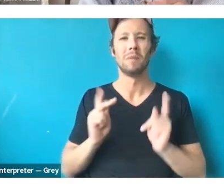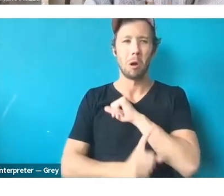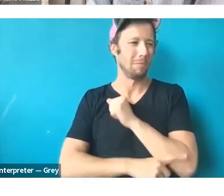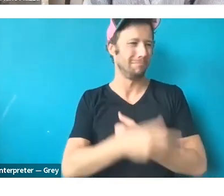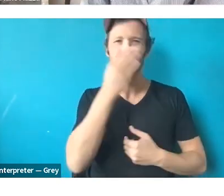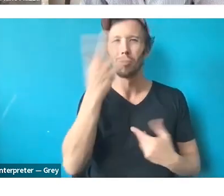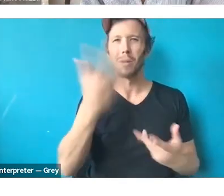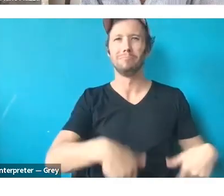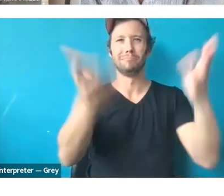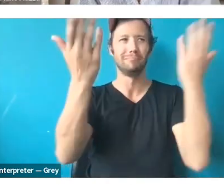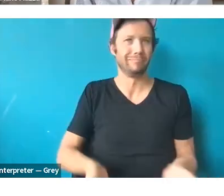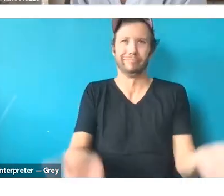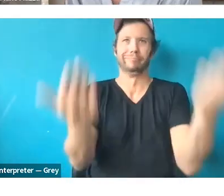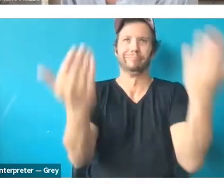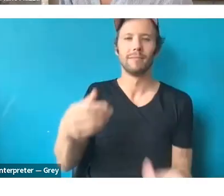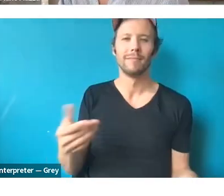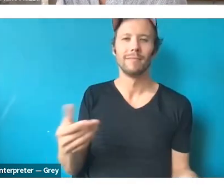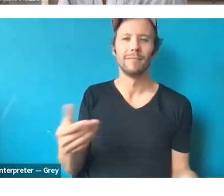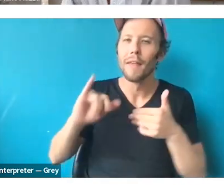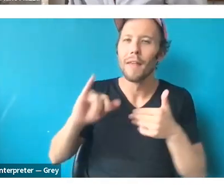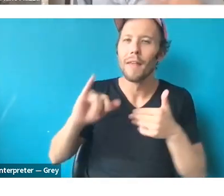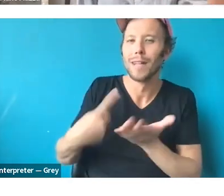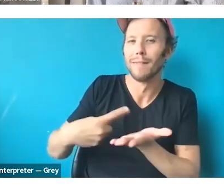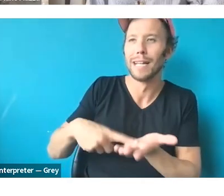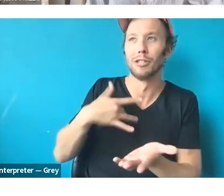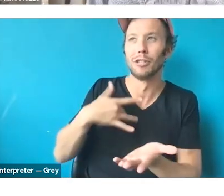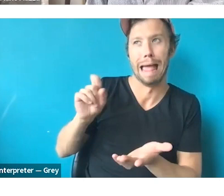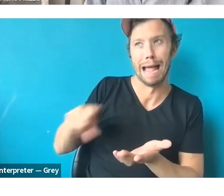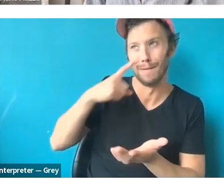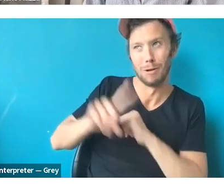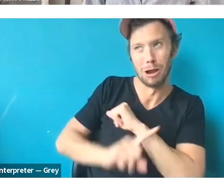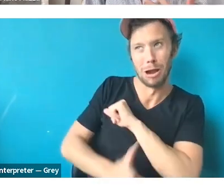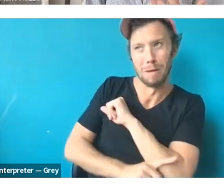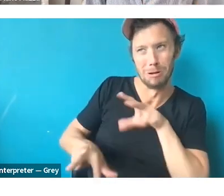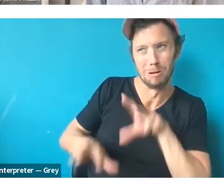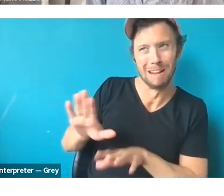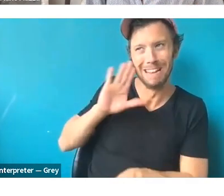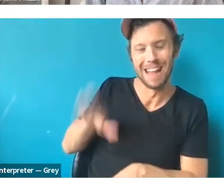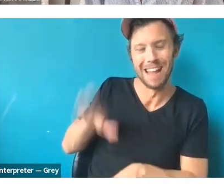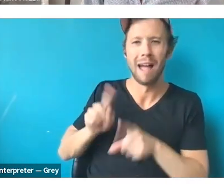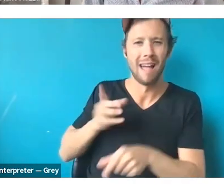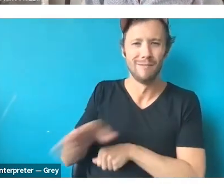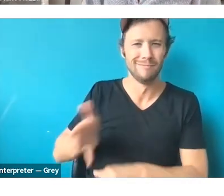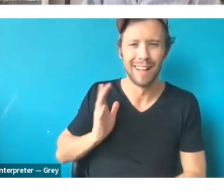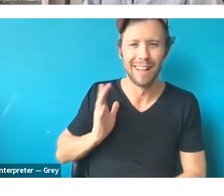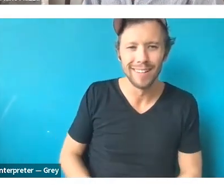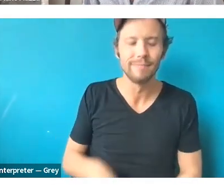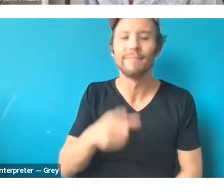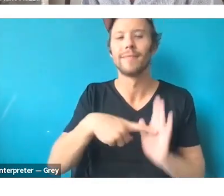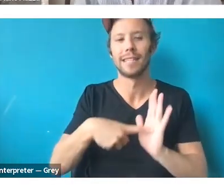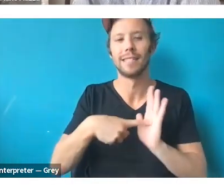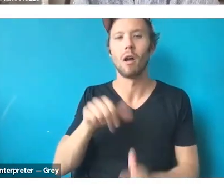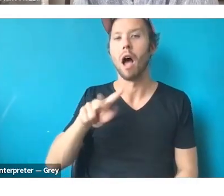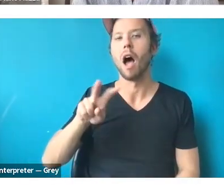first initial awkward conversation. So here's the example of the avocado peels. This is an